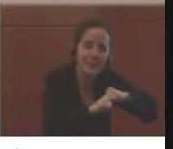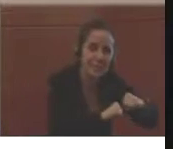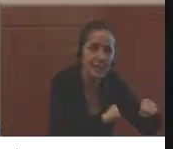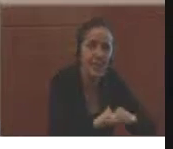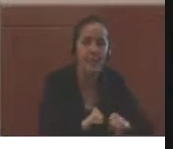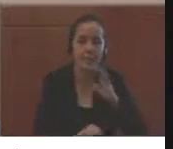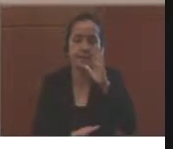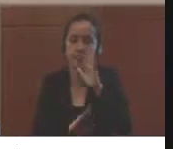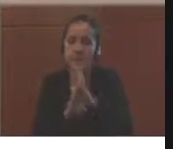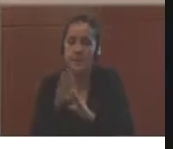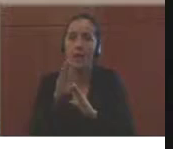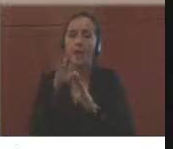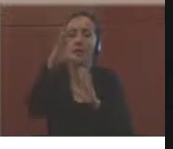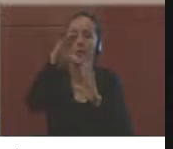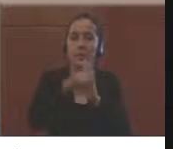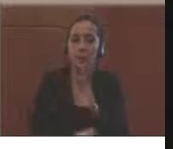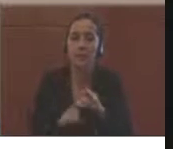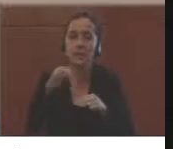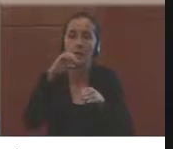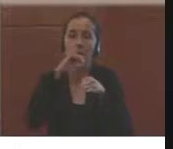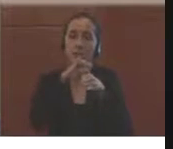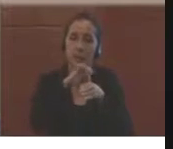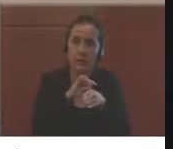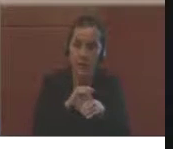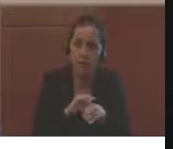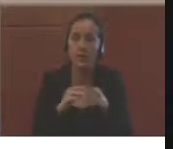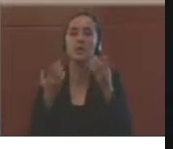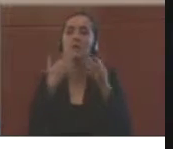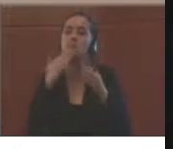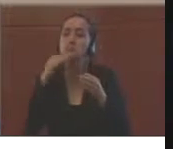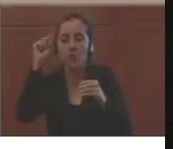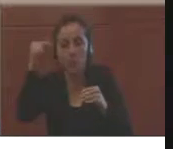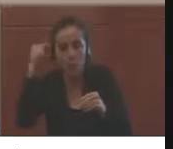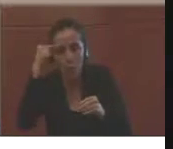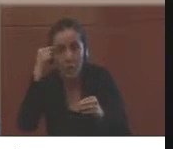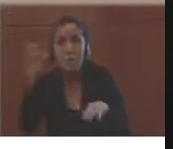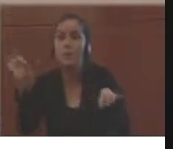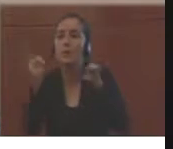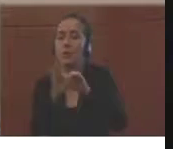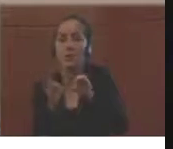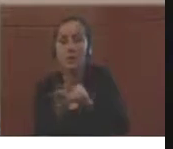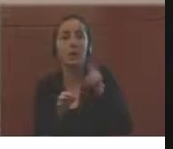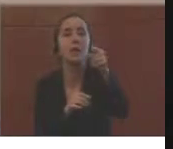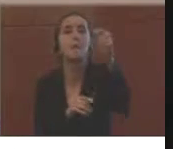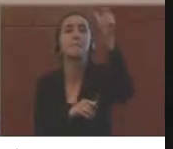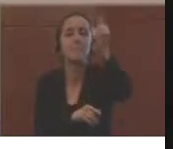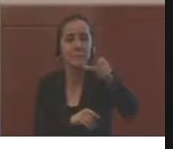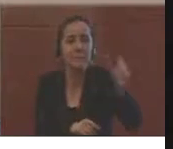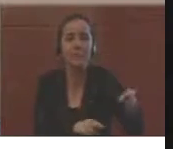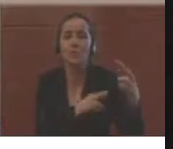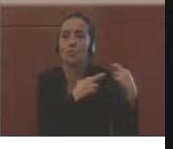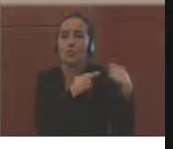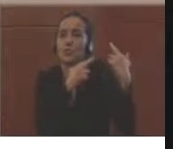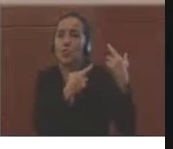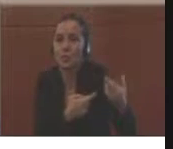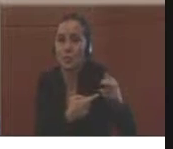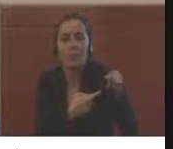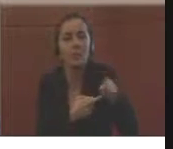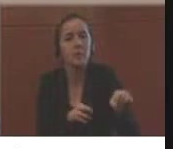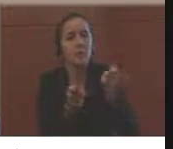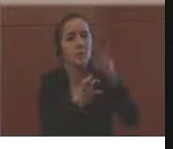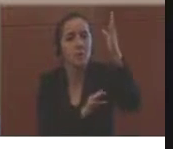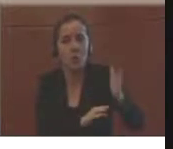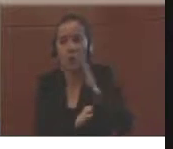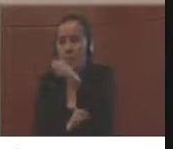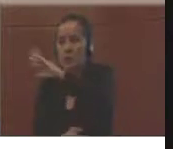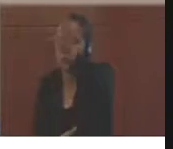disaster risk management governance among the various sectors and levels of government, ensuring the responsible participation of the different actors at the local and